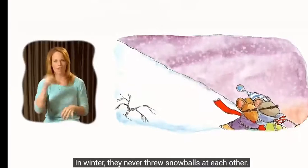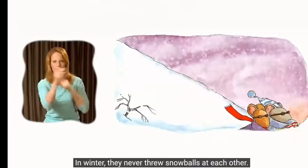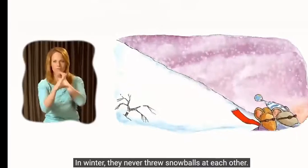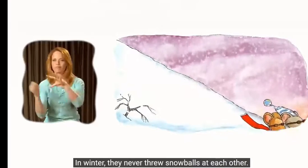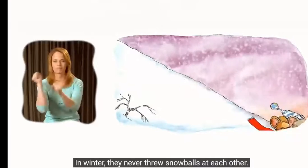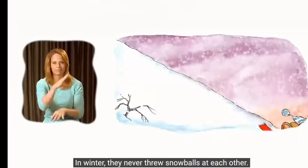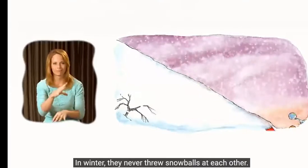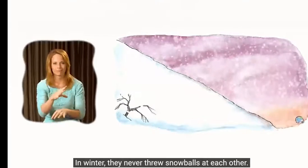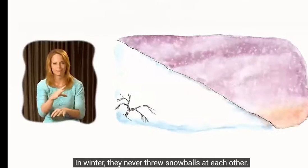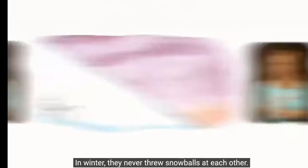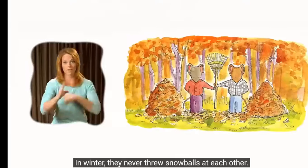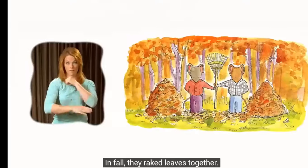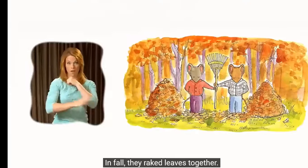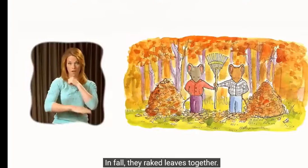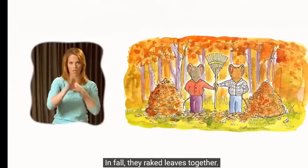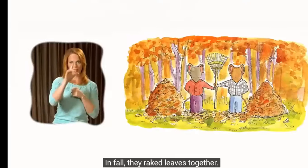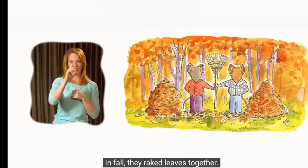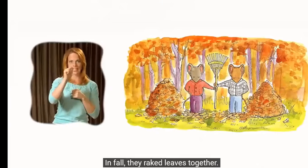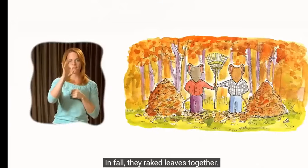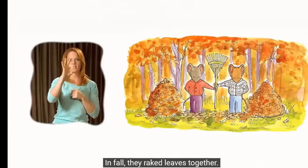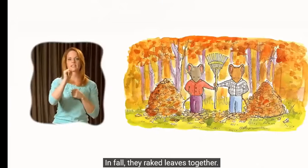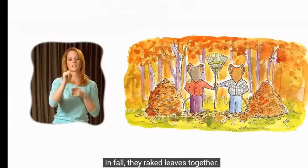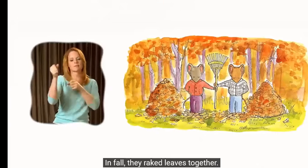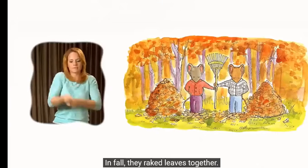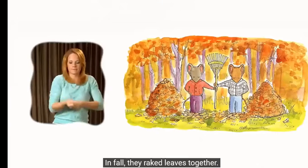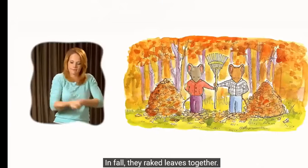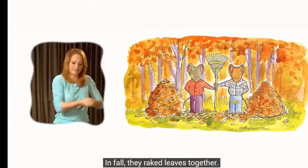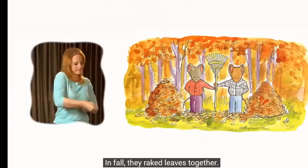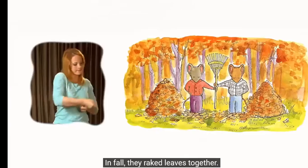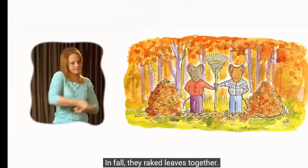other. In fall, they raked leaves together.